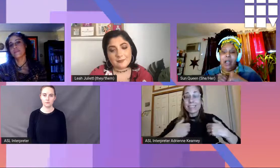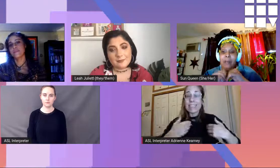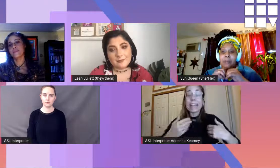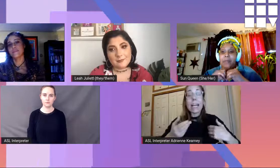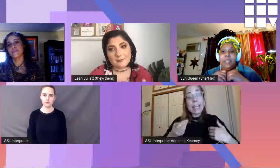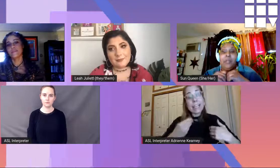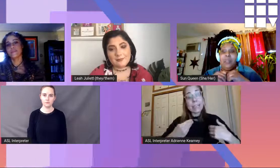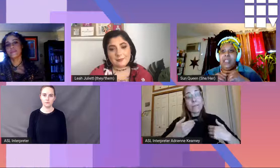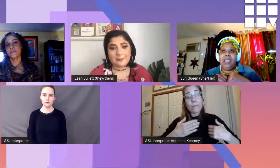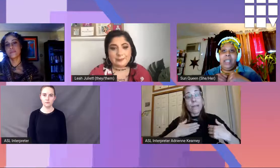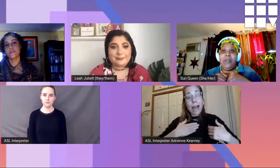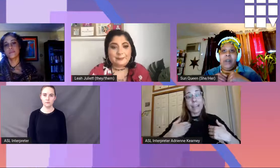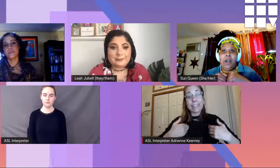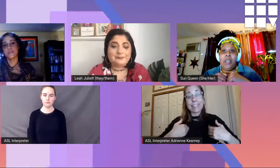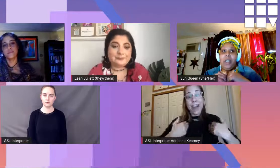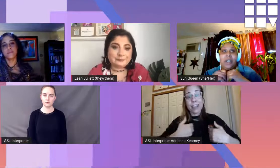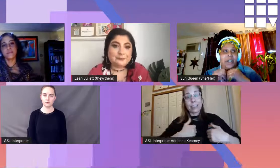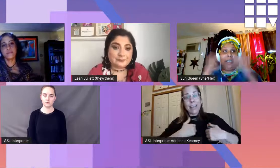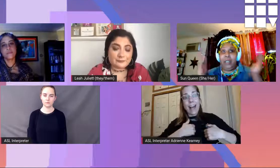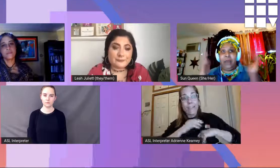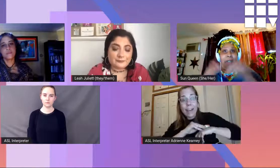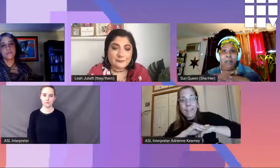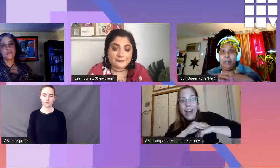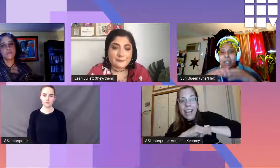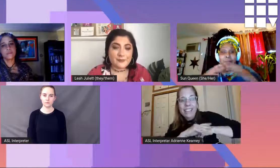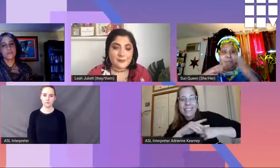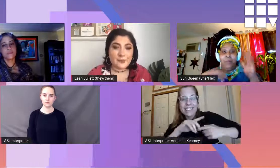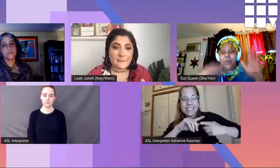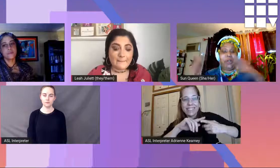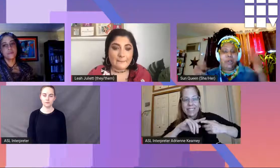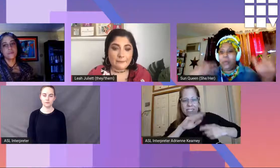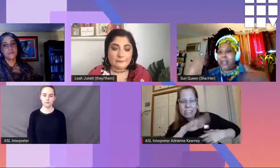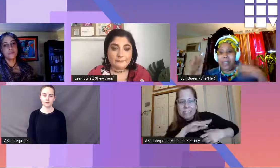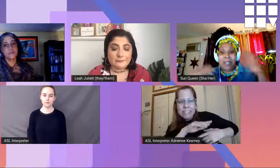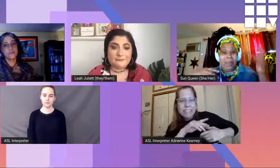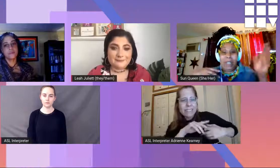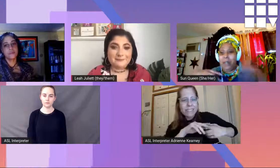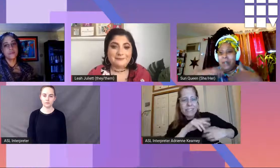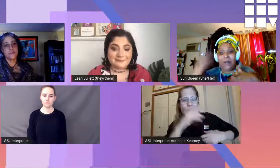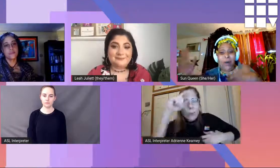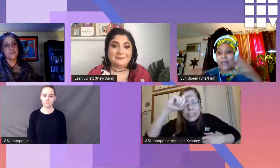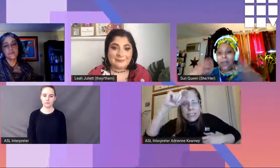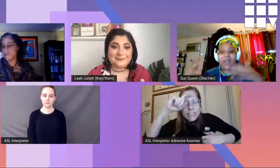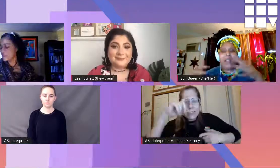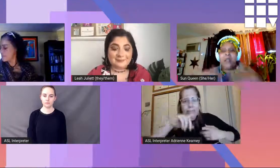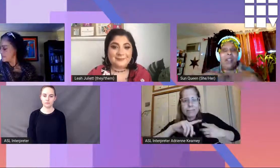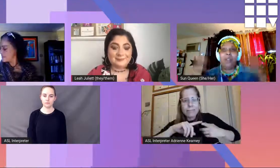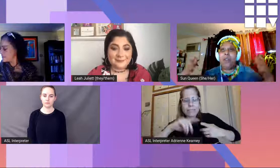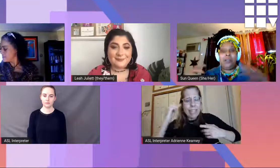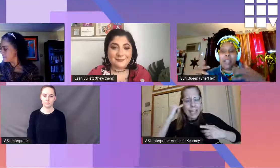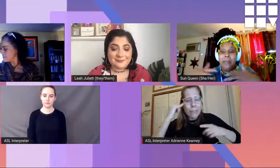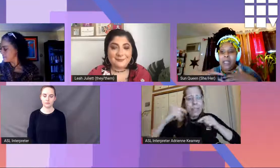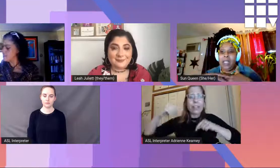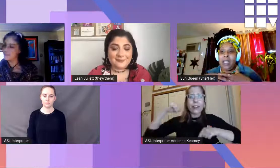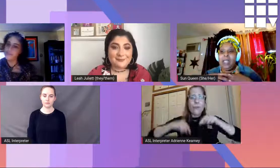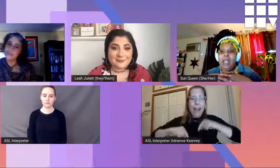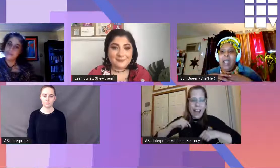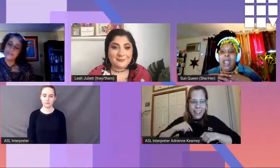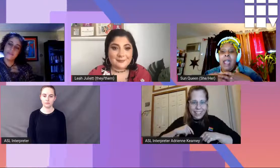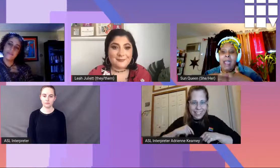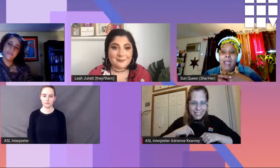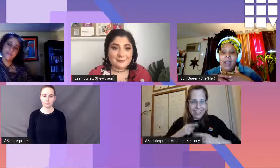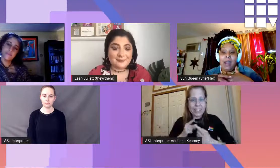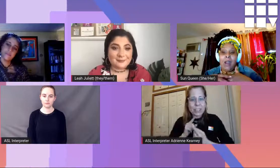excuse me, just give our younger self some, words of wisdom, and, oh, if I would have known, and all those type of